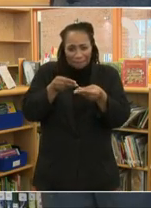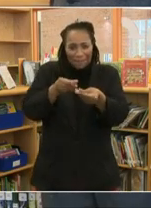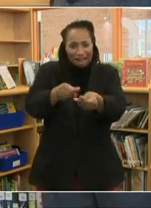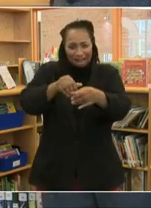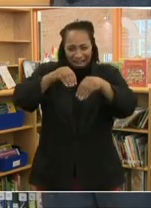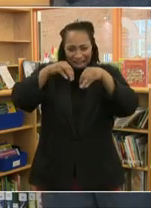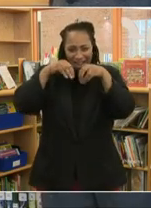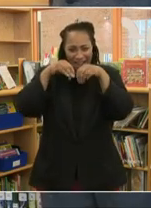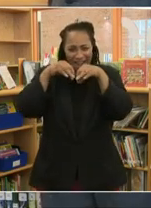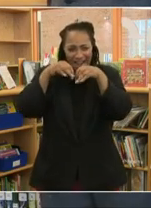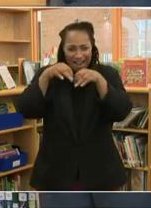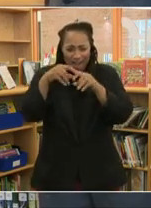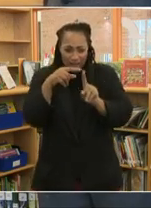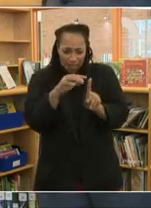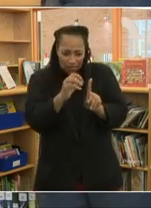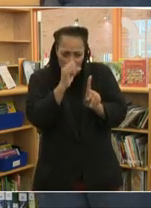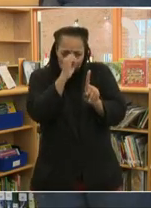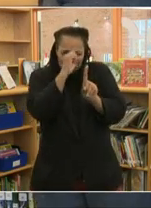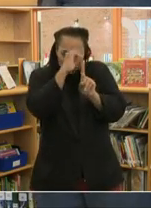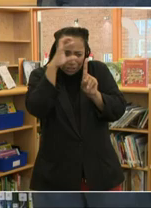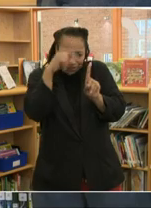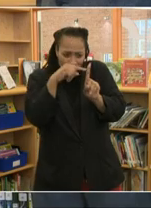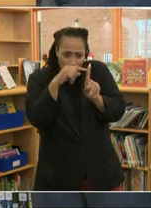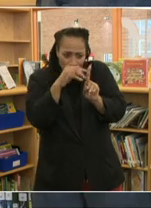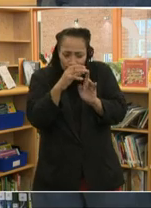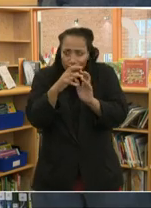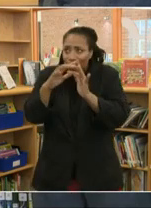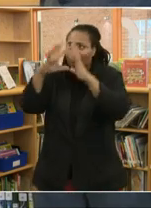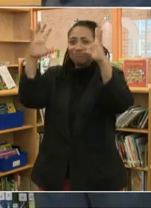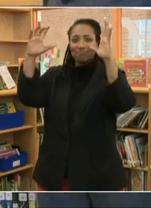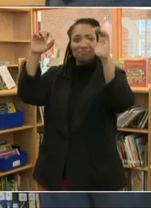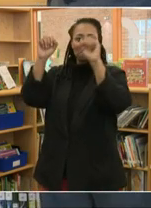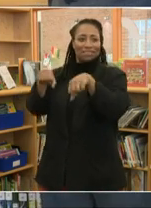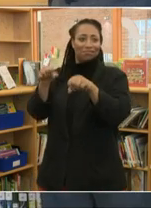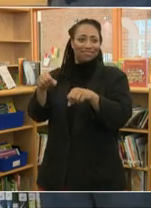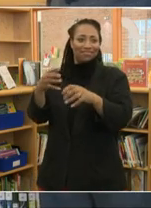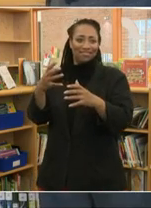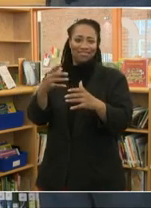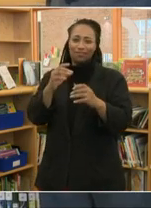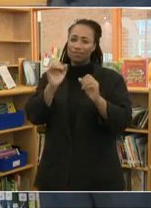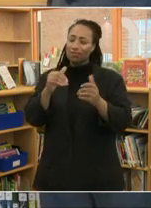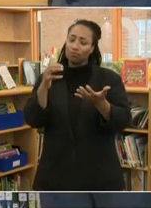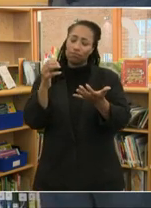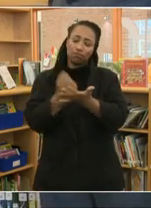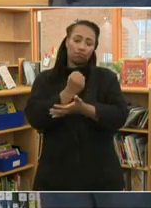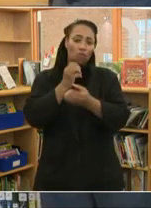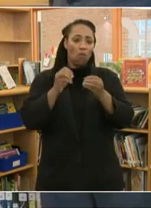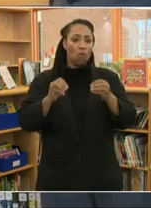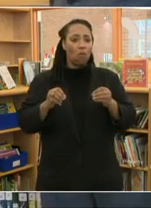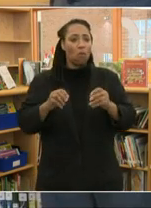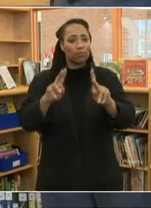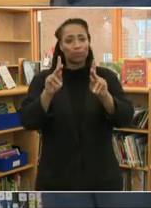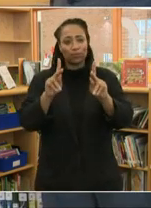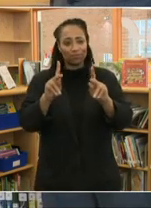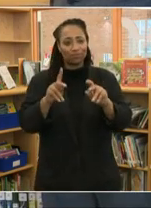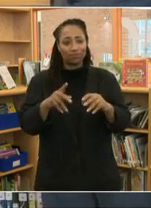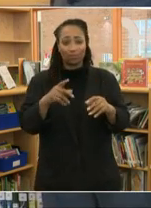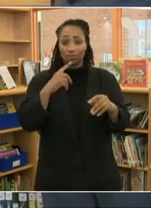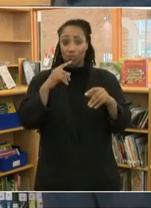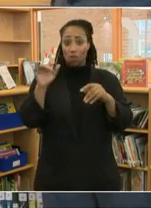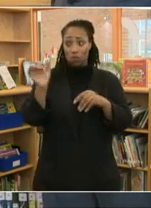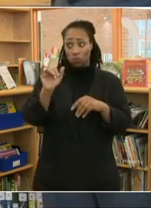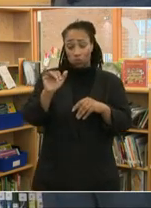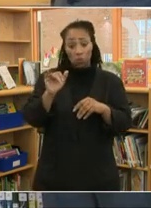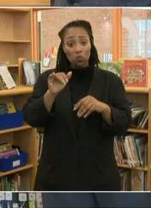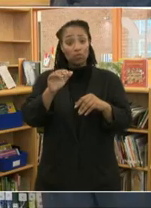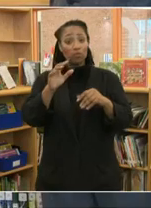all of us to feel like this is the land of opportunity all over again. We also launched Our American Story. Our American Story is the ability for